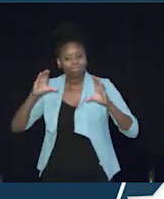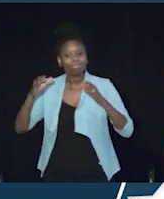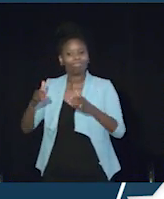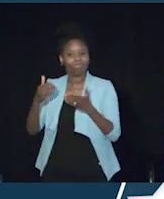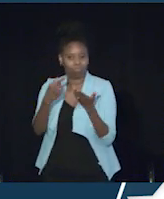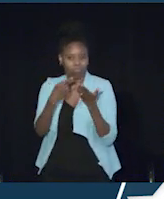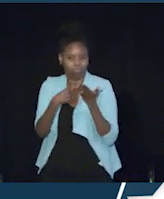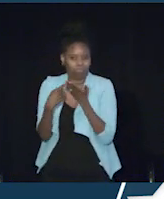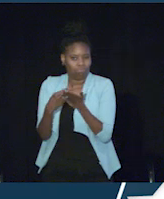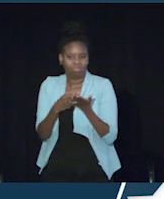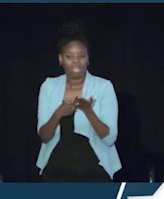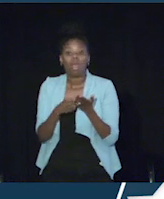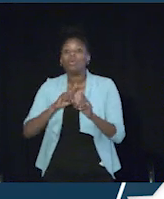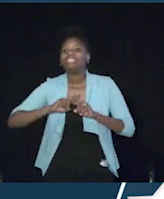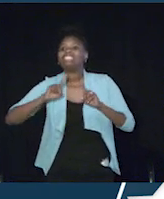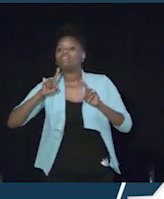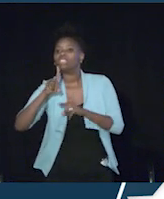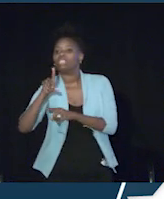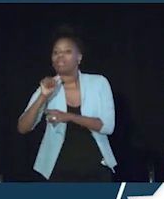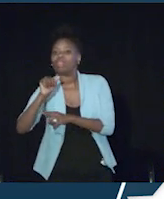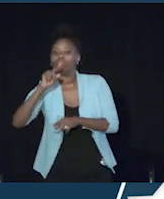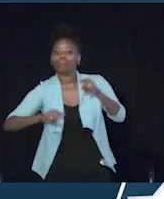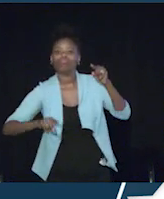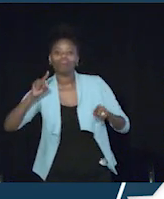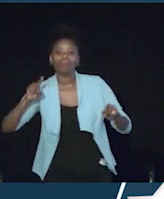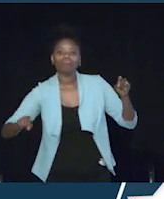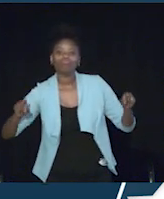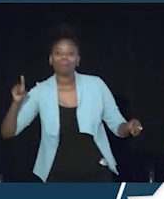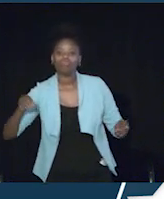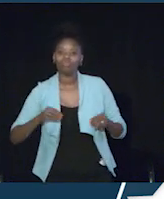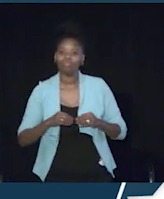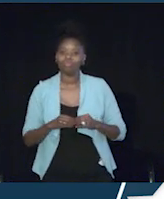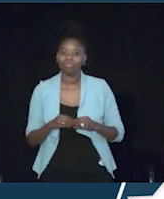of different type of disabilities. And so